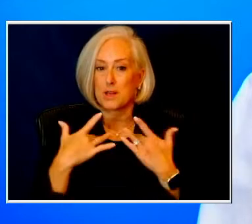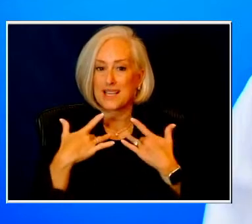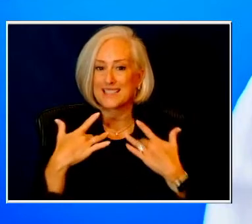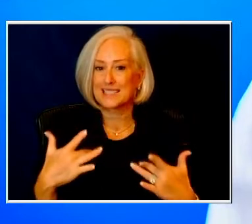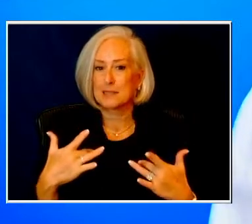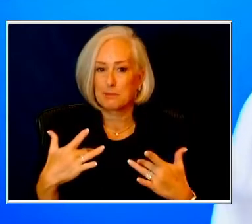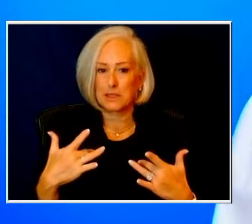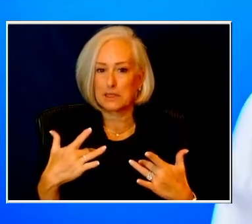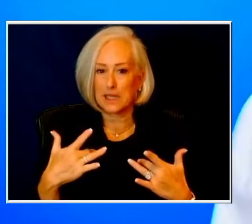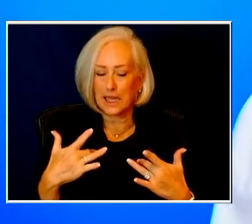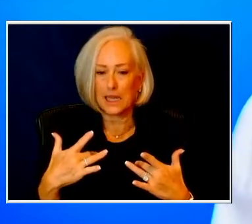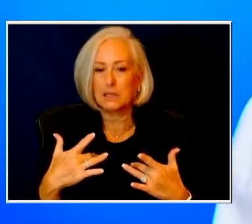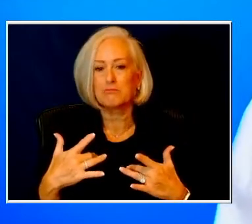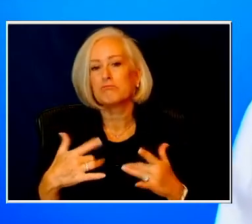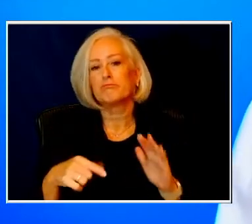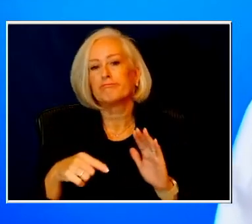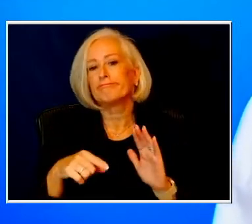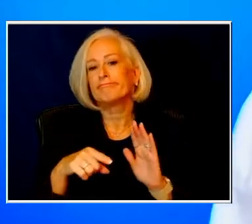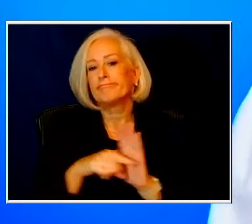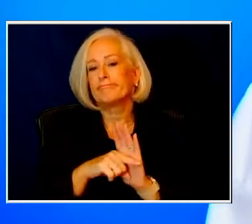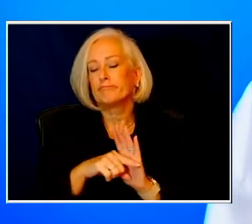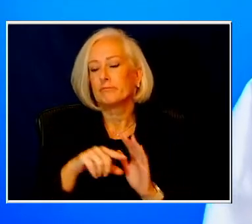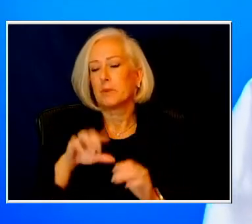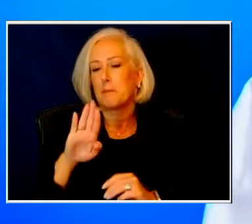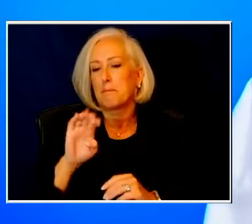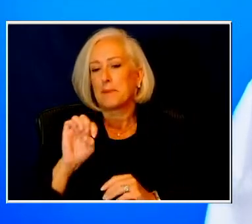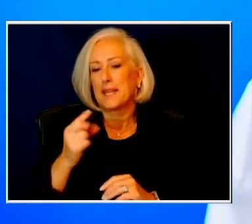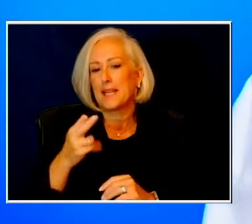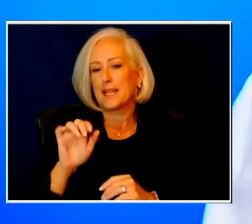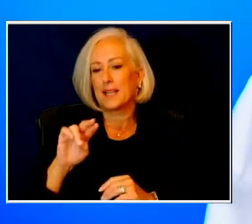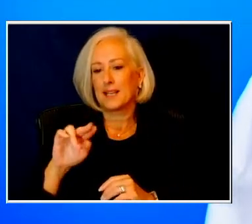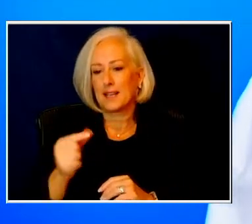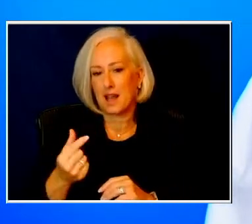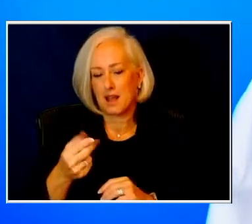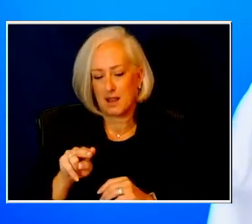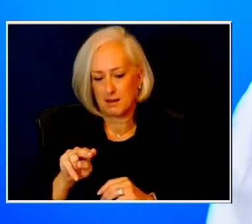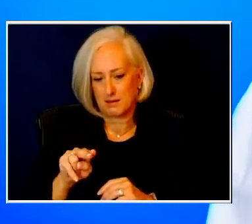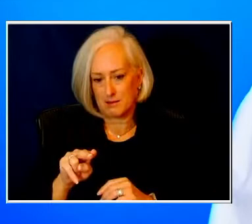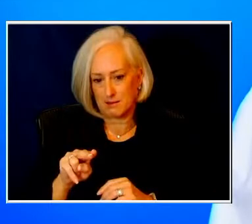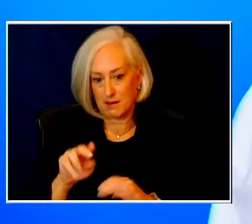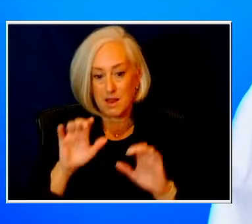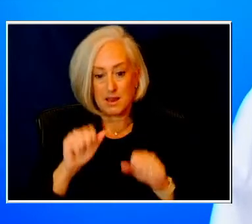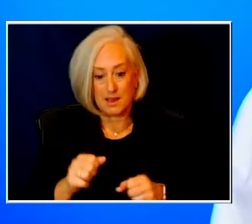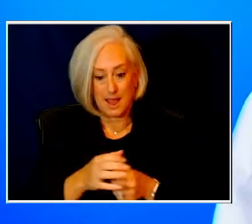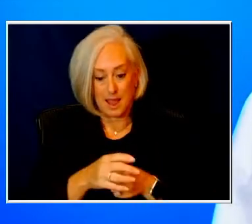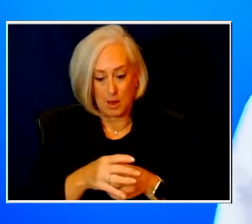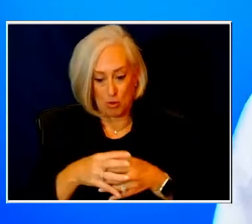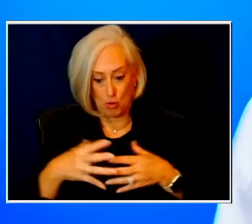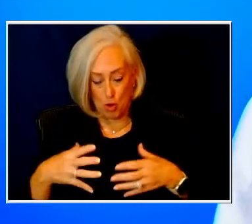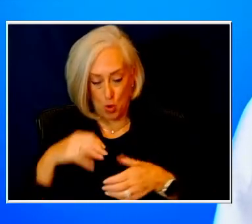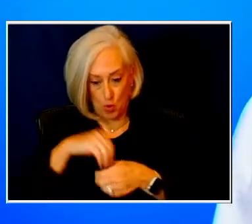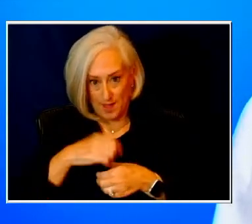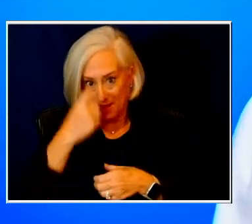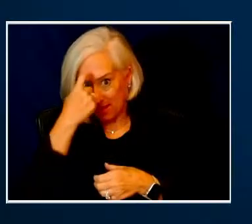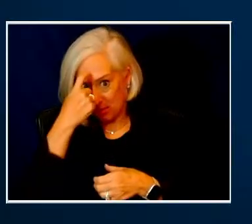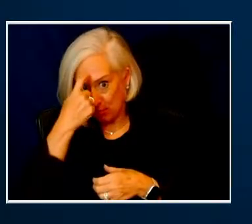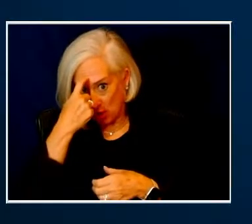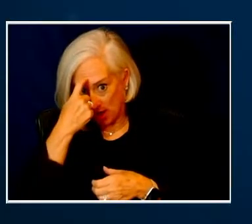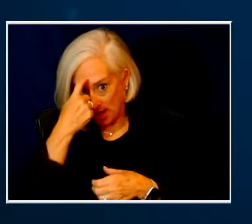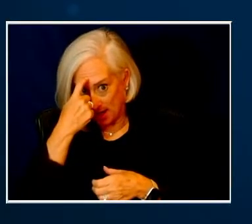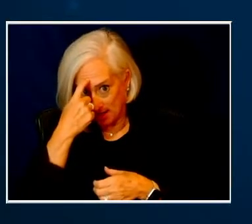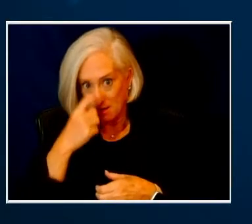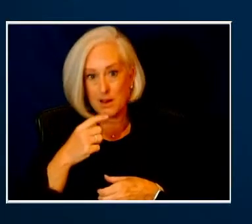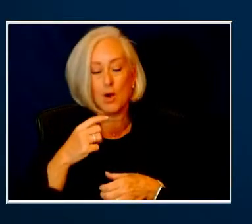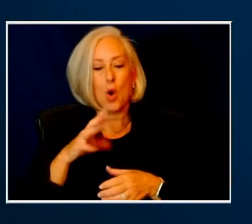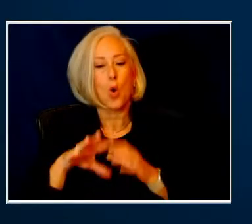in the nervous system, and it can grow both in the brain and outside the brain in nervous tissues. So we see this in adults.